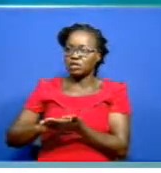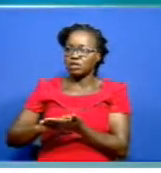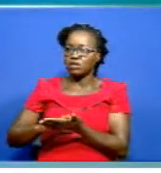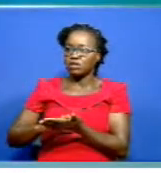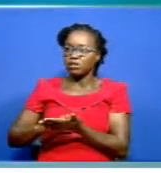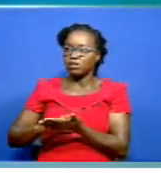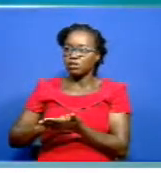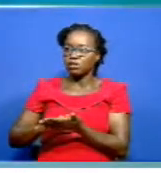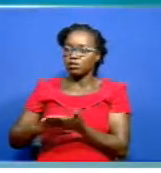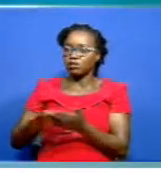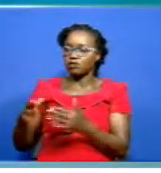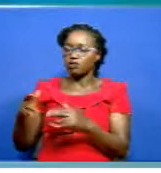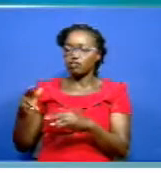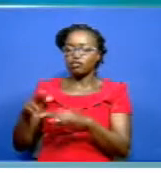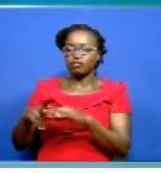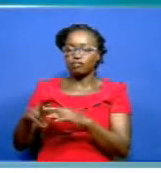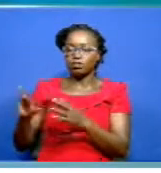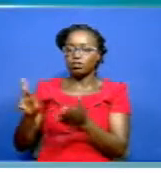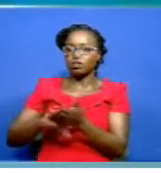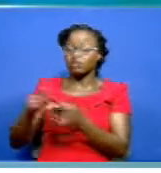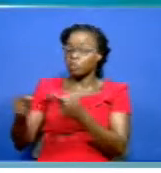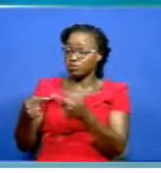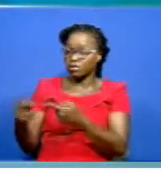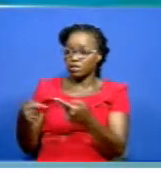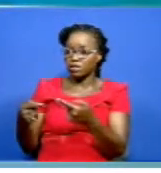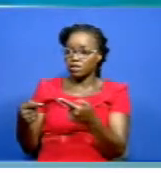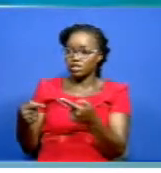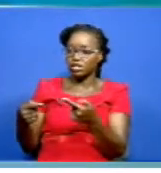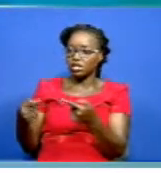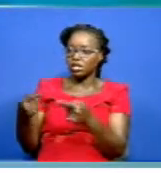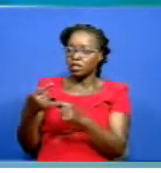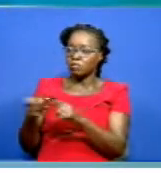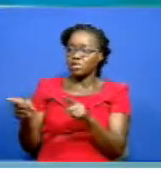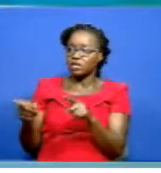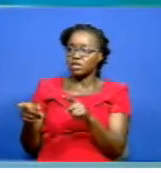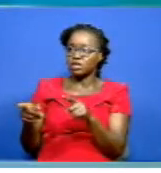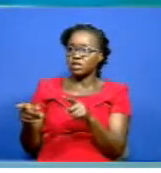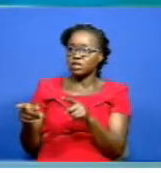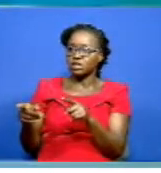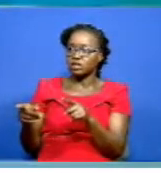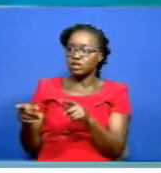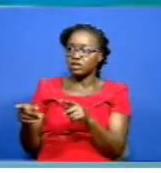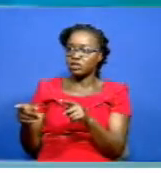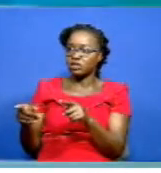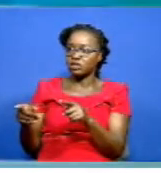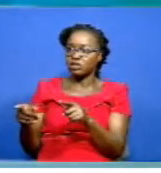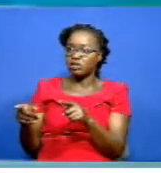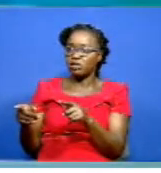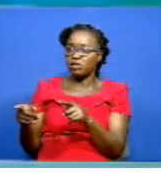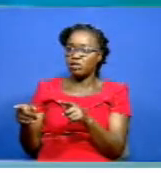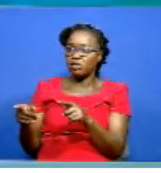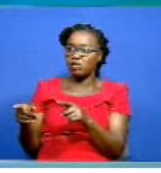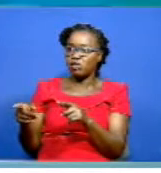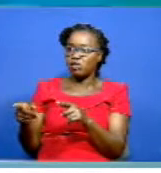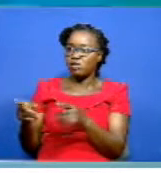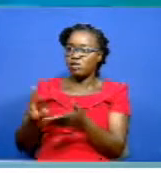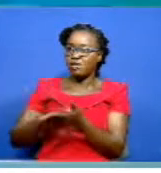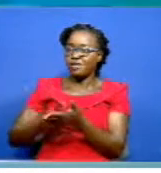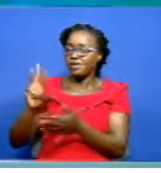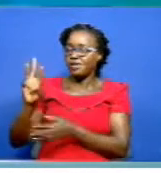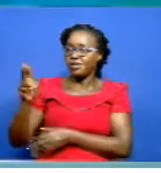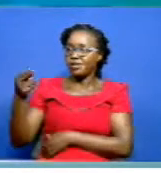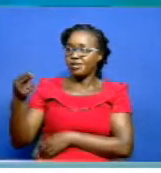of registration process, but the registration is based, of course, on the